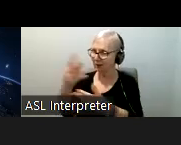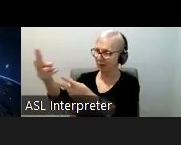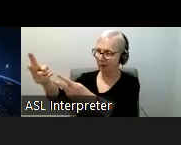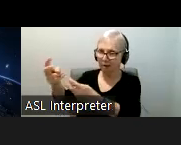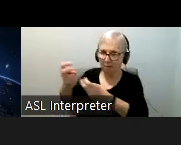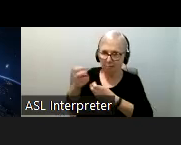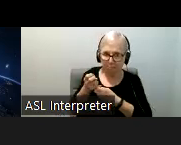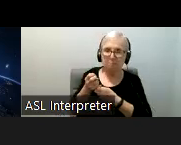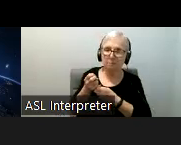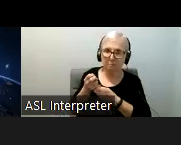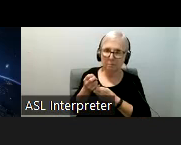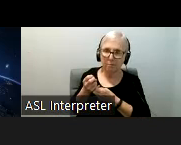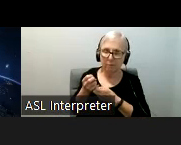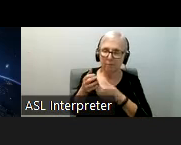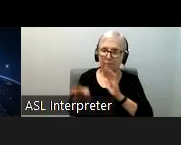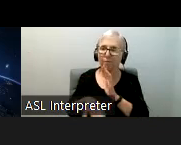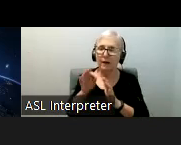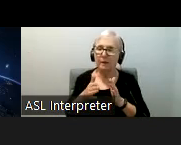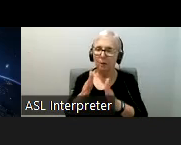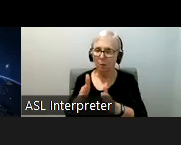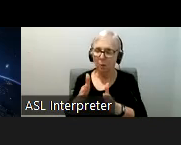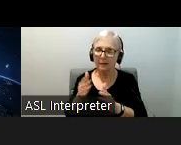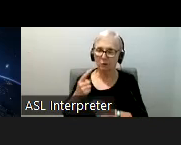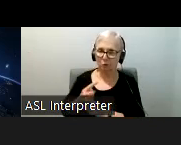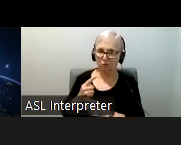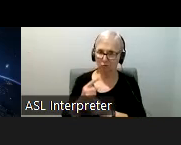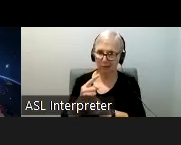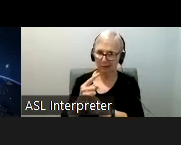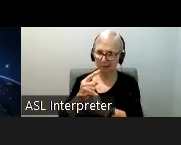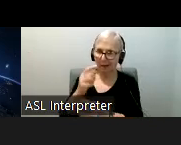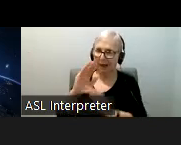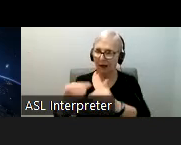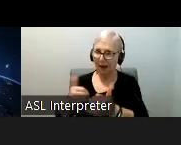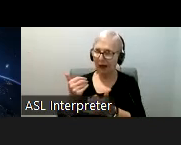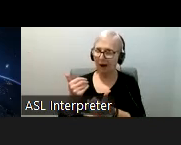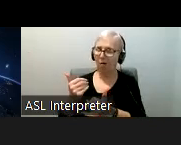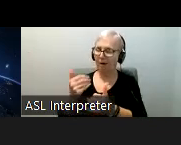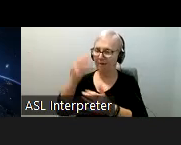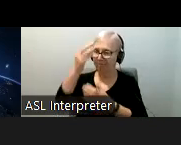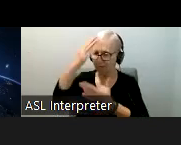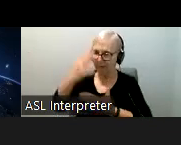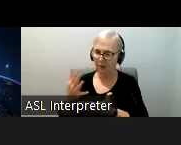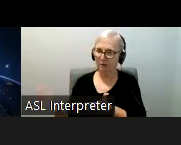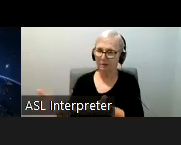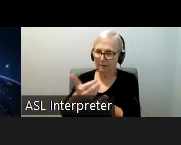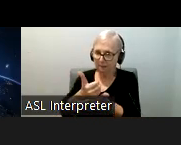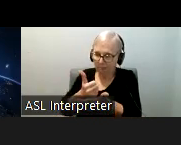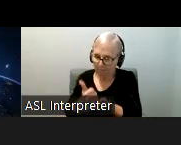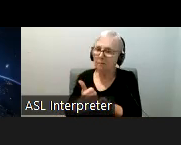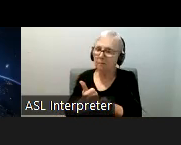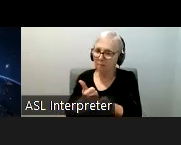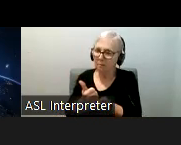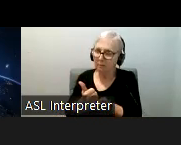coming up with ways to regularize how that information is captured. I already talked about